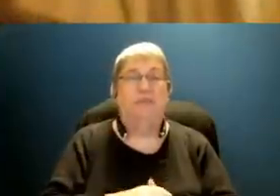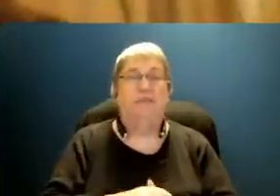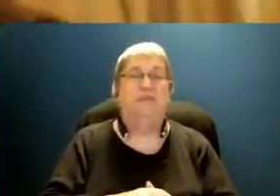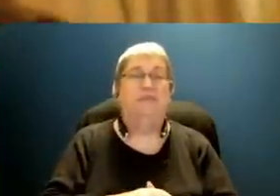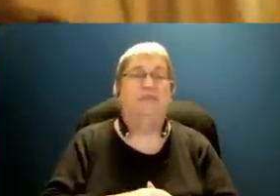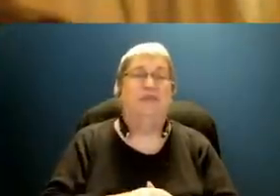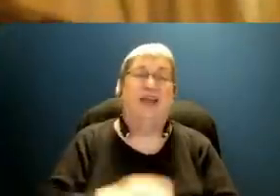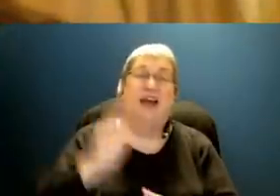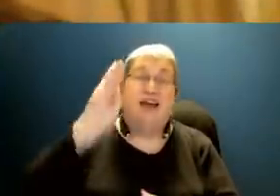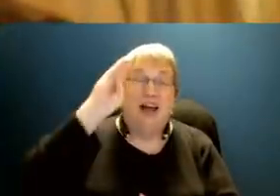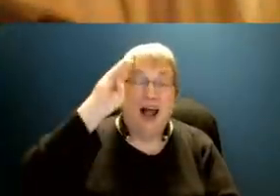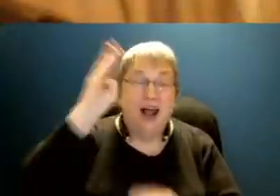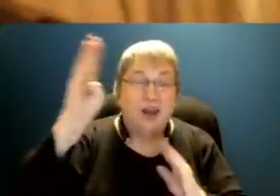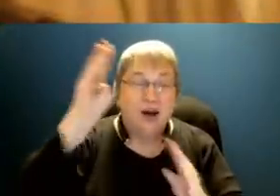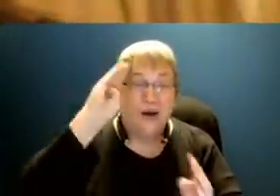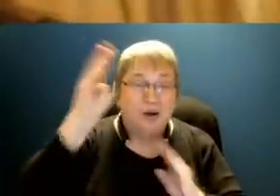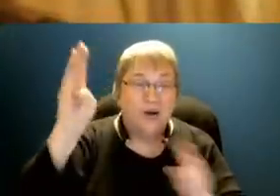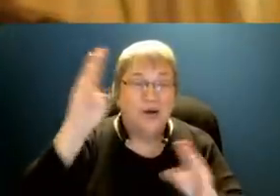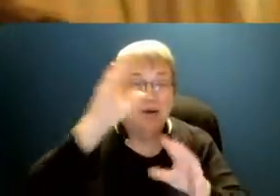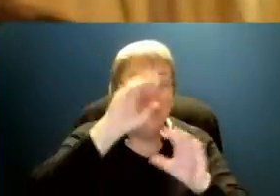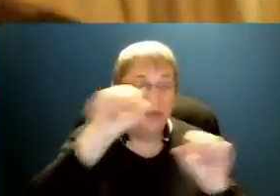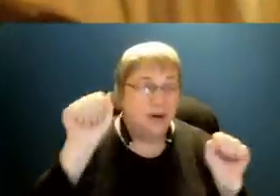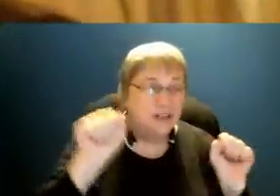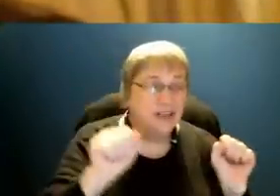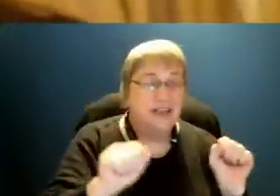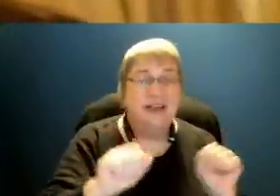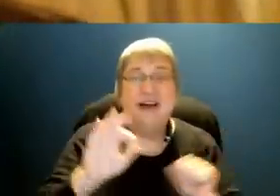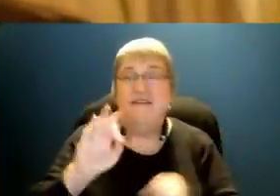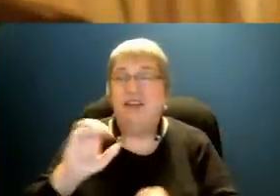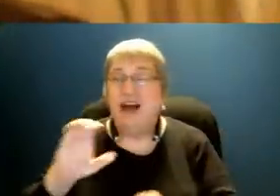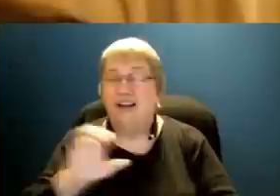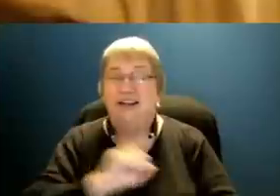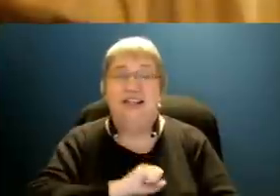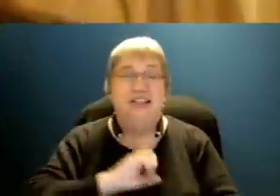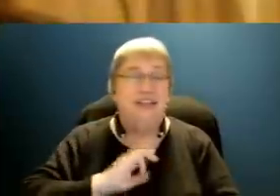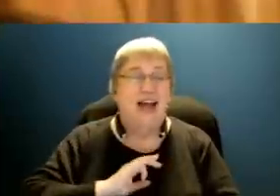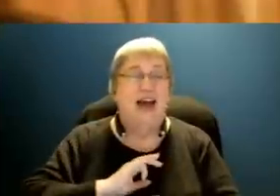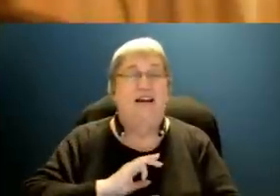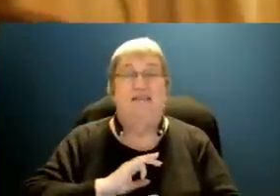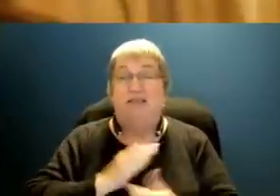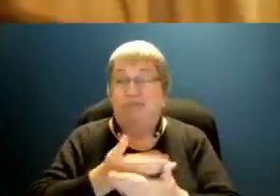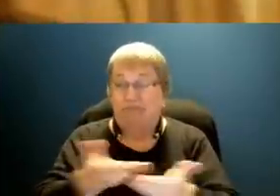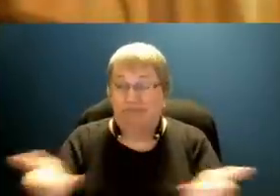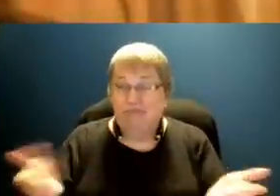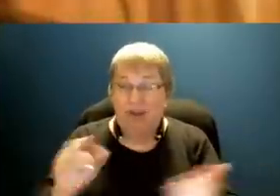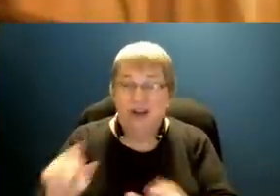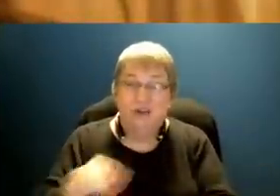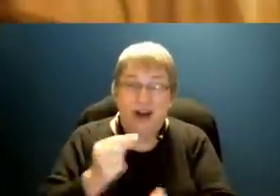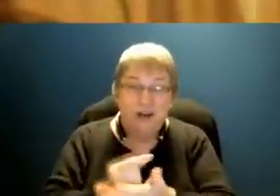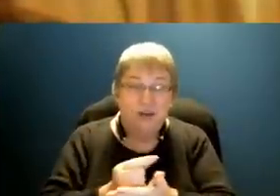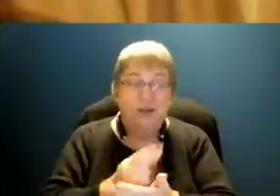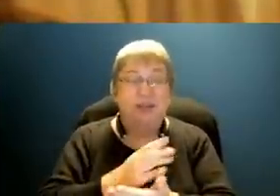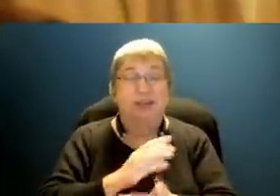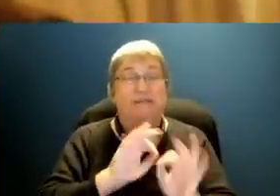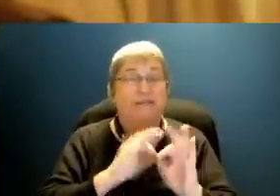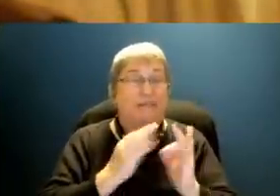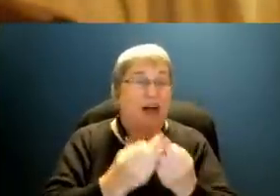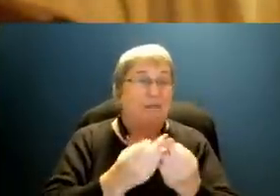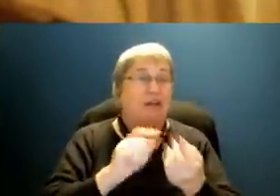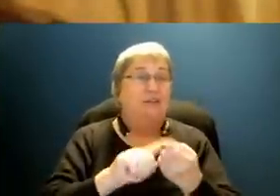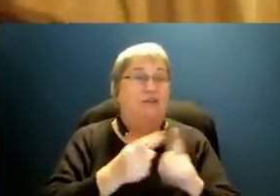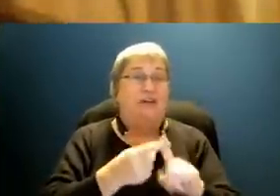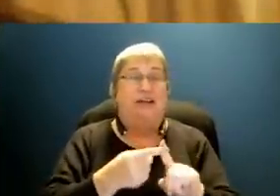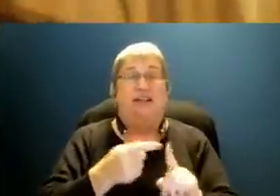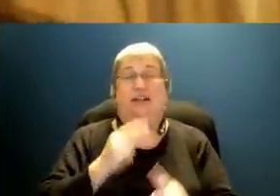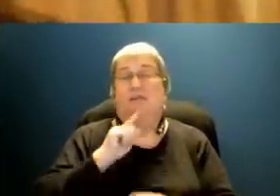CSU Global, President Pamela Tony, faculty and staff, my fellow graduates, our families and friends. I'm so pleased